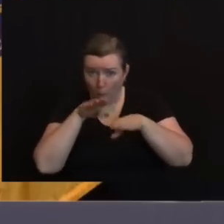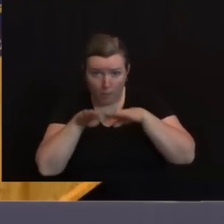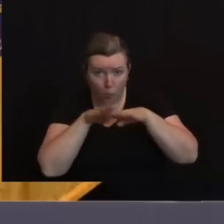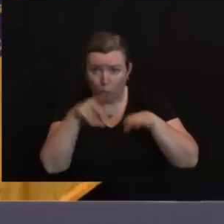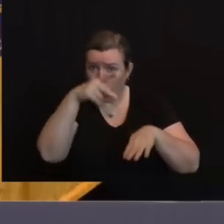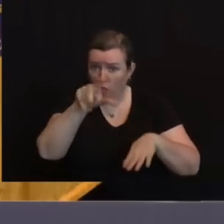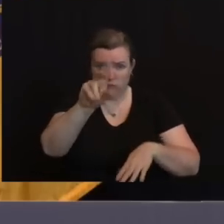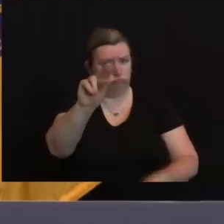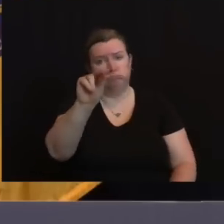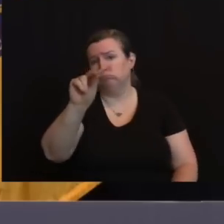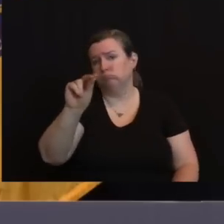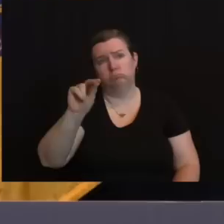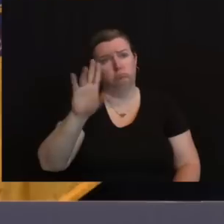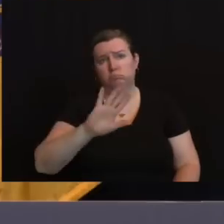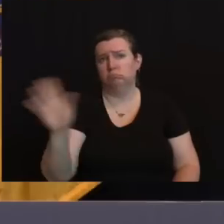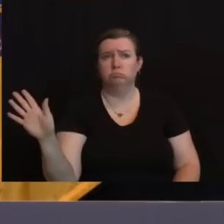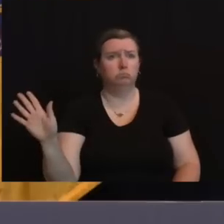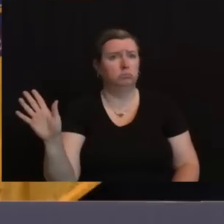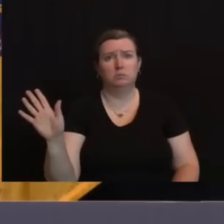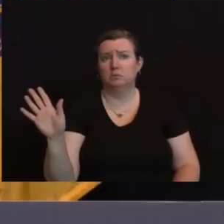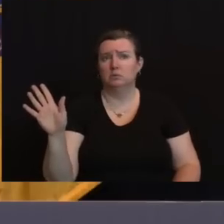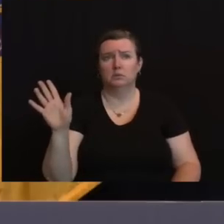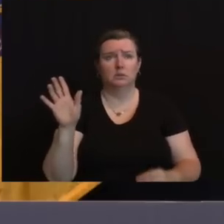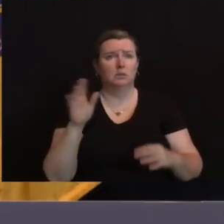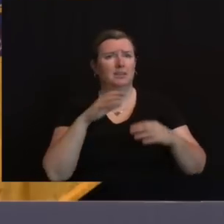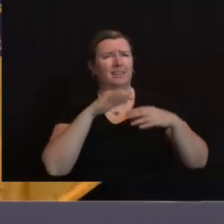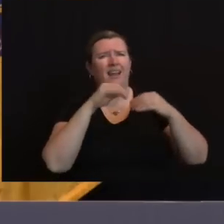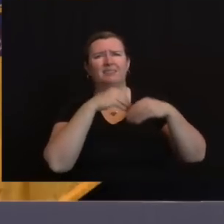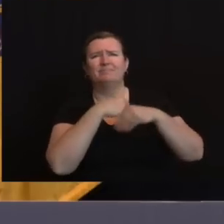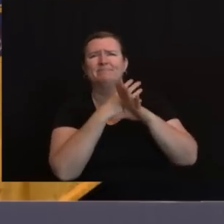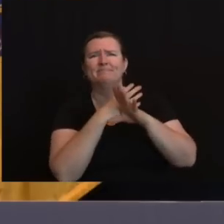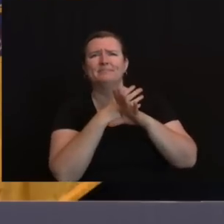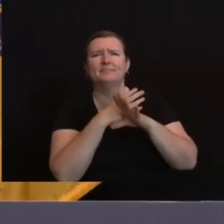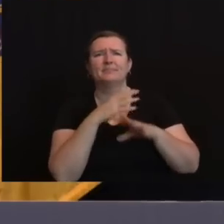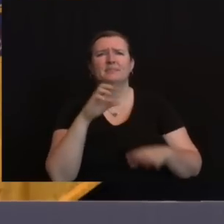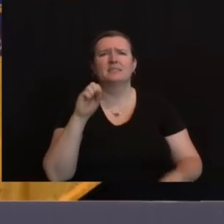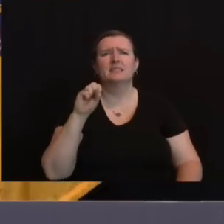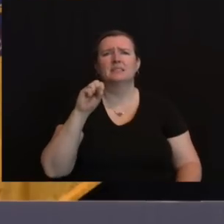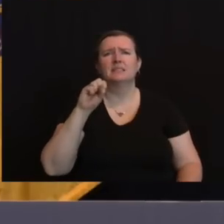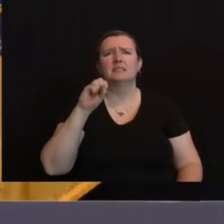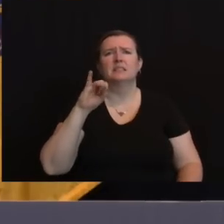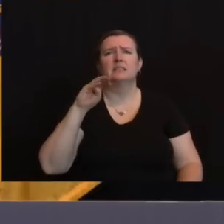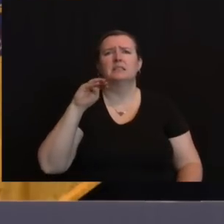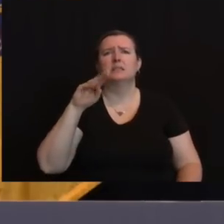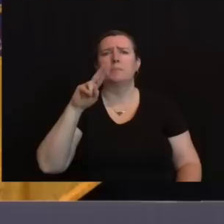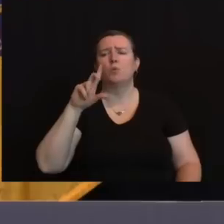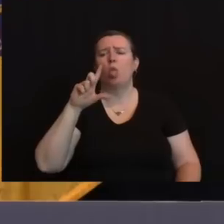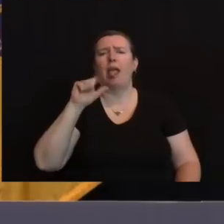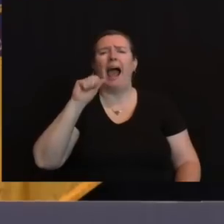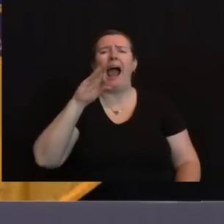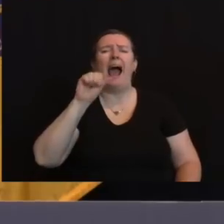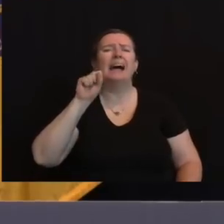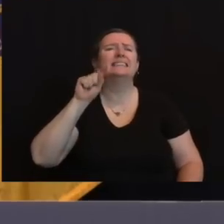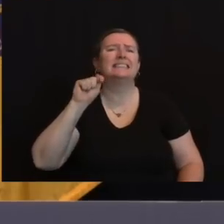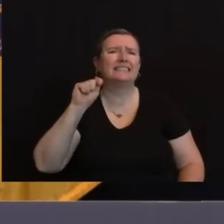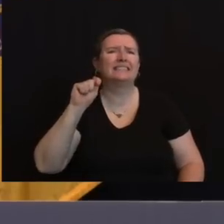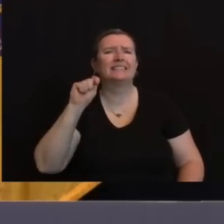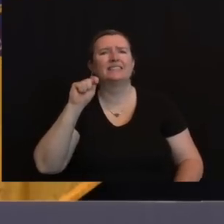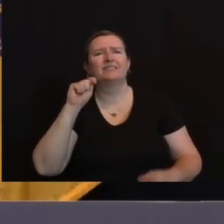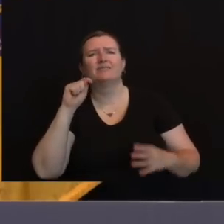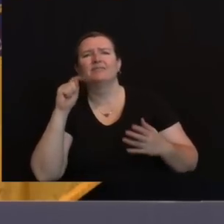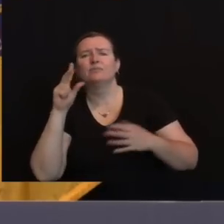the simulcast? We are in pretty regular discussion with the Racing Commission and the tracks, trying to figure out some